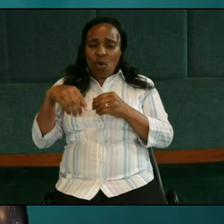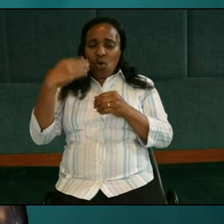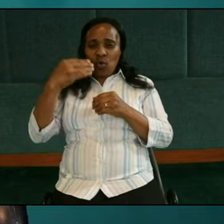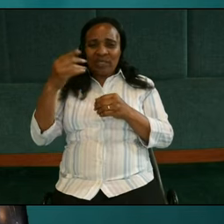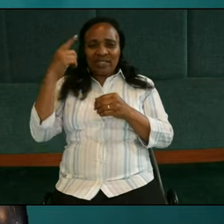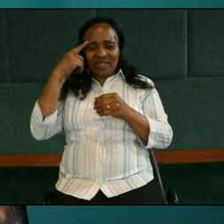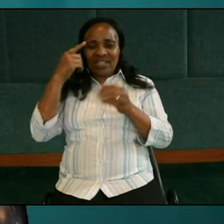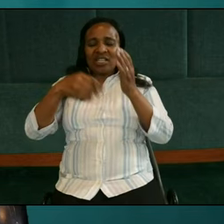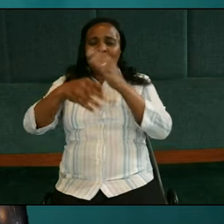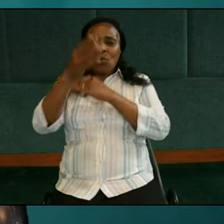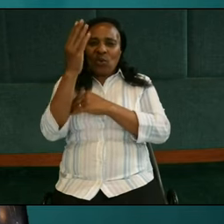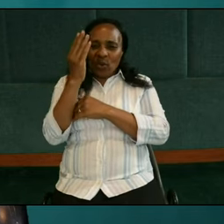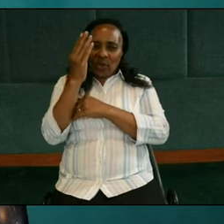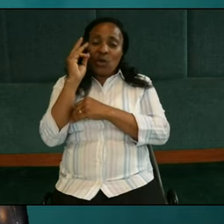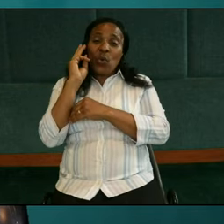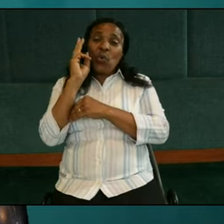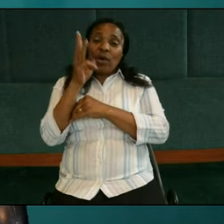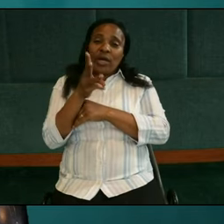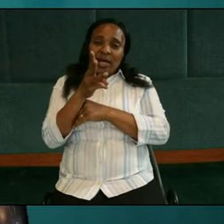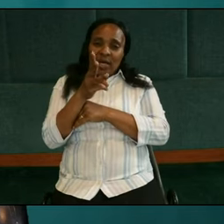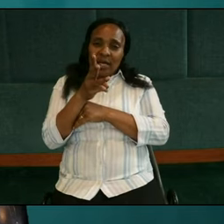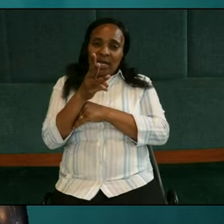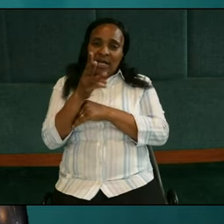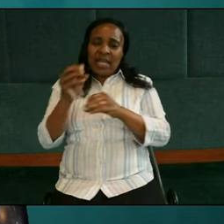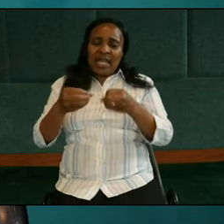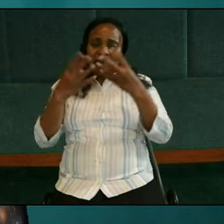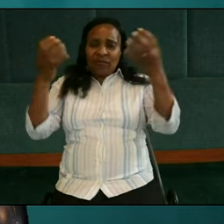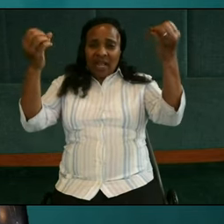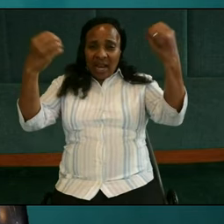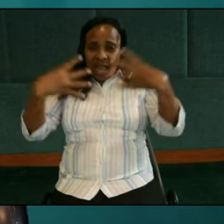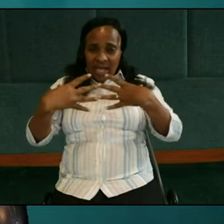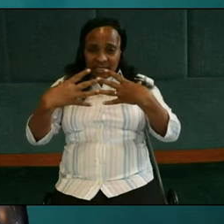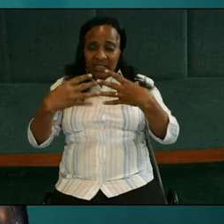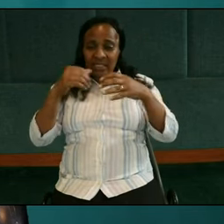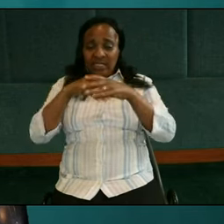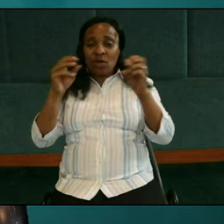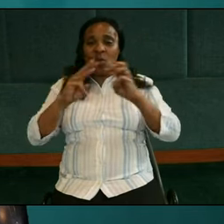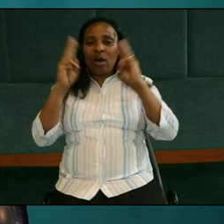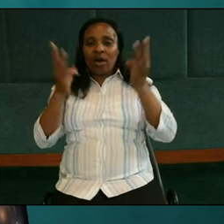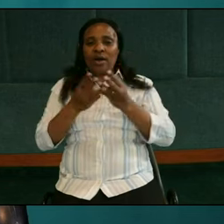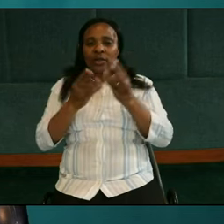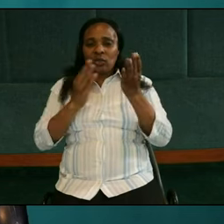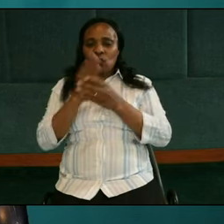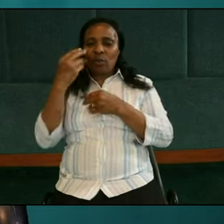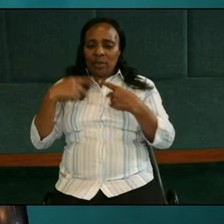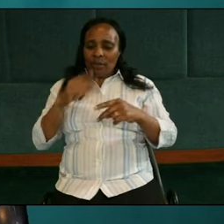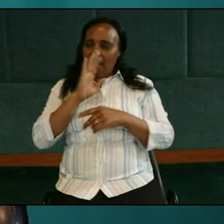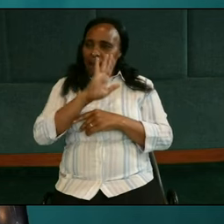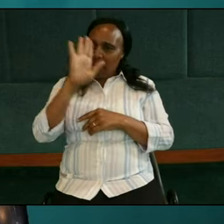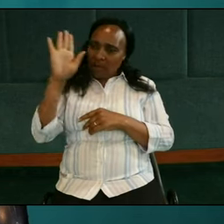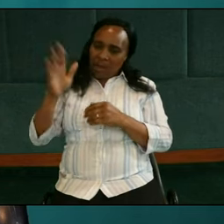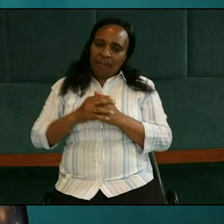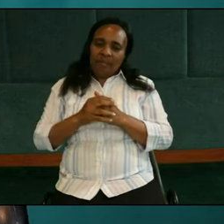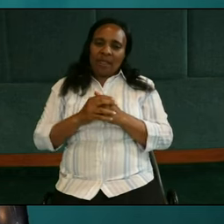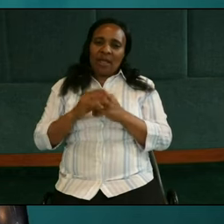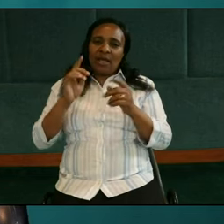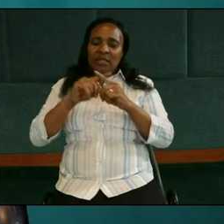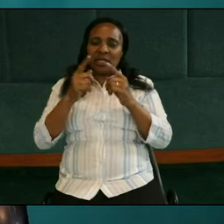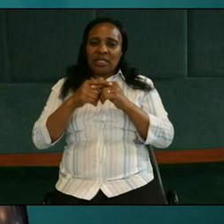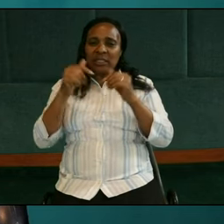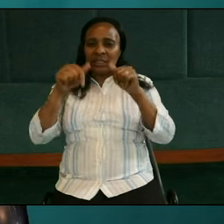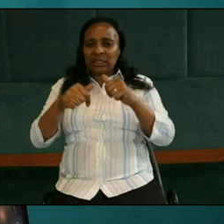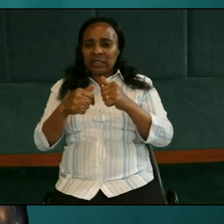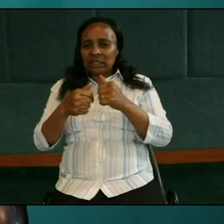God will shed light unto the world through his people. Mm-hmm. And there's also this video I saw